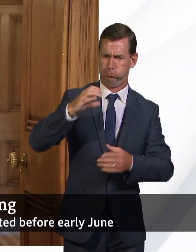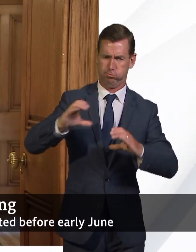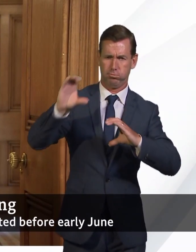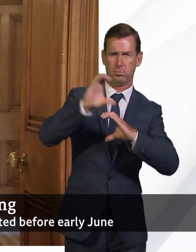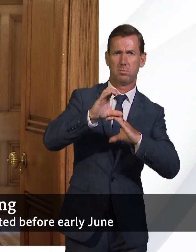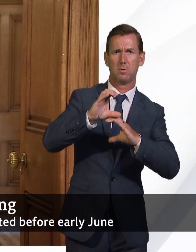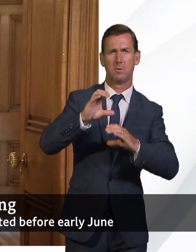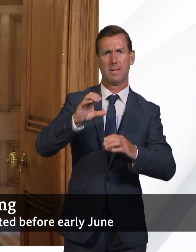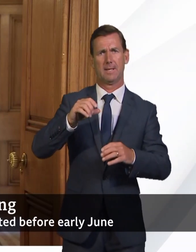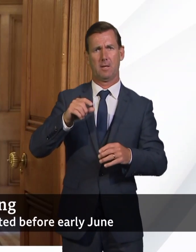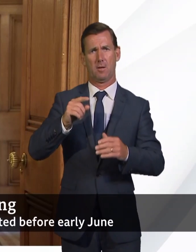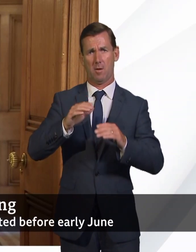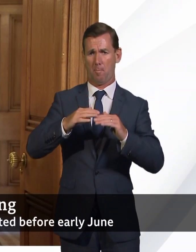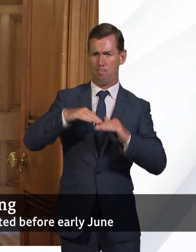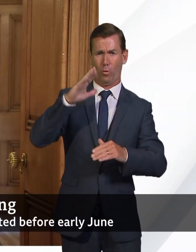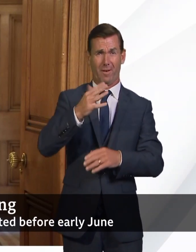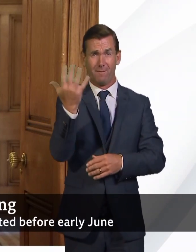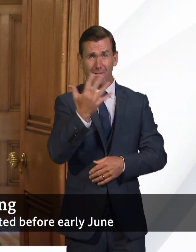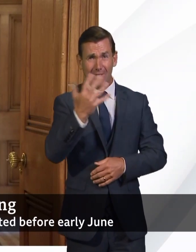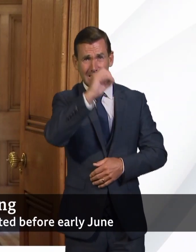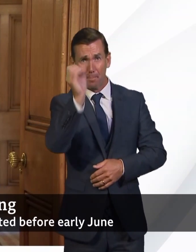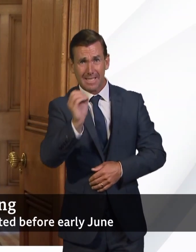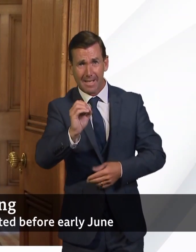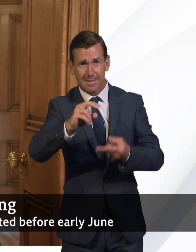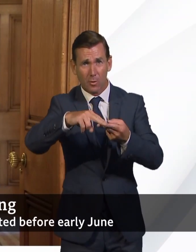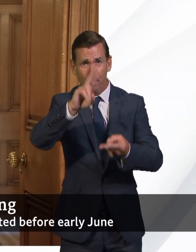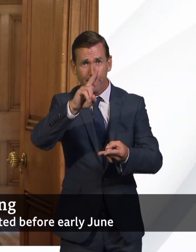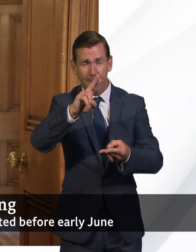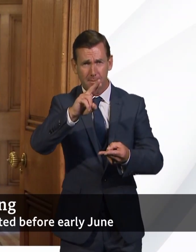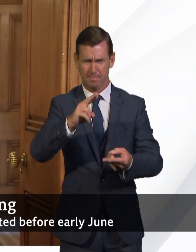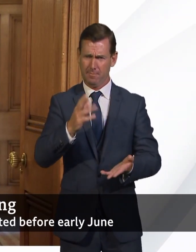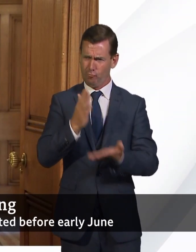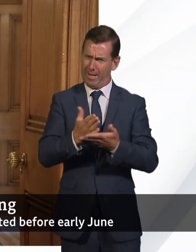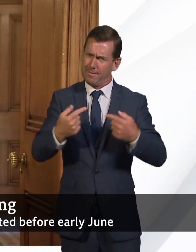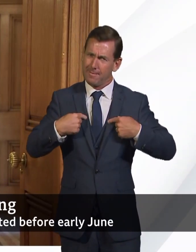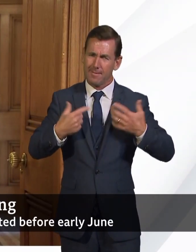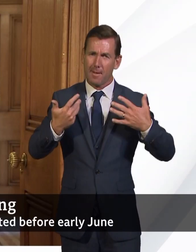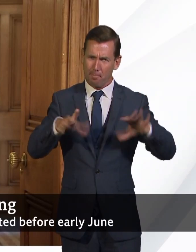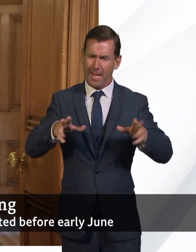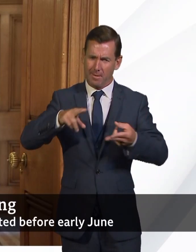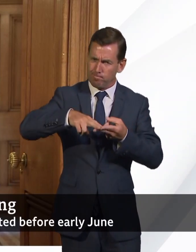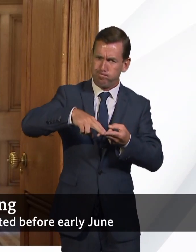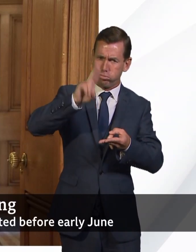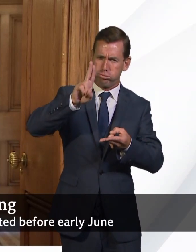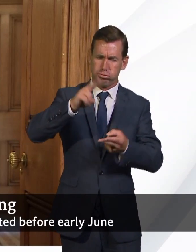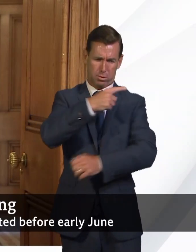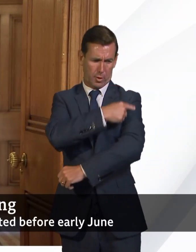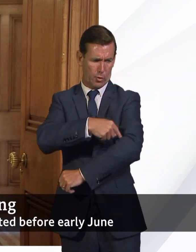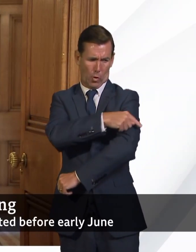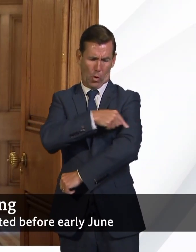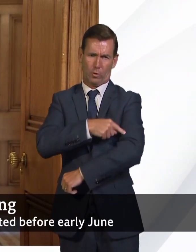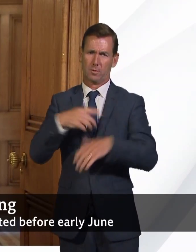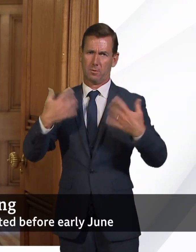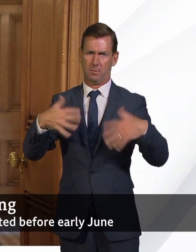of over 15%. So there has been a significant pay rise for nurses, and I think